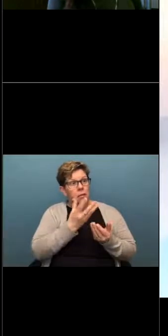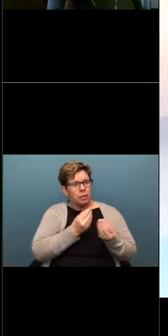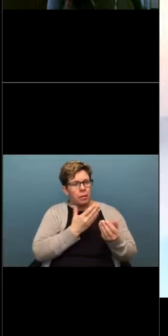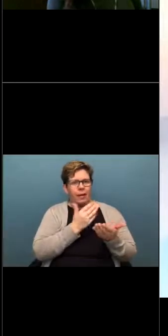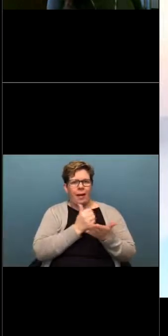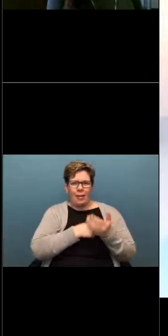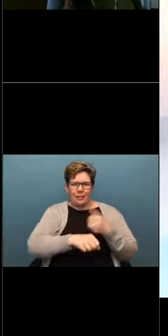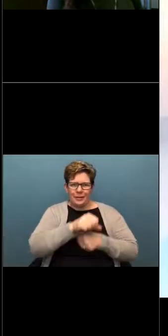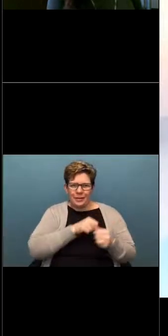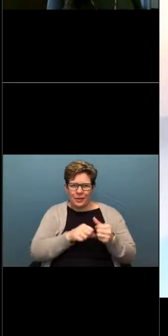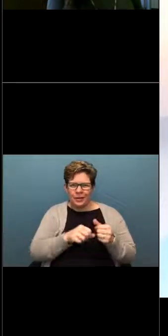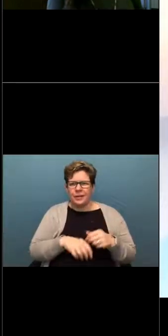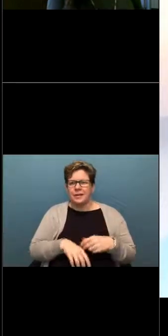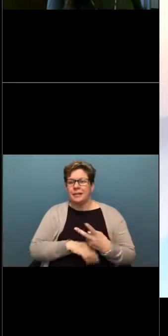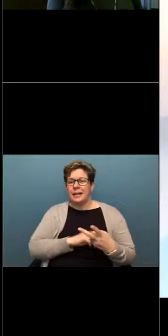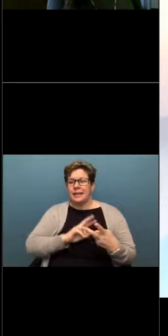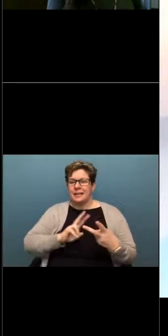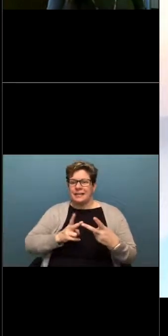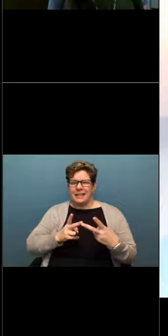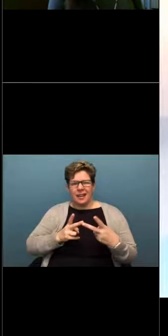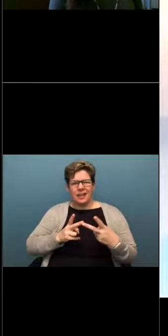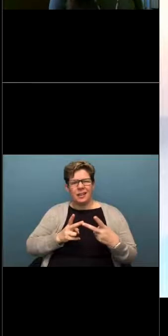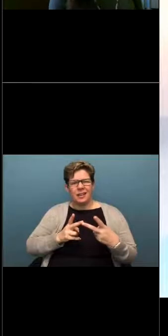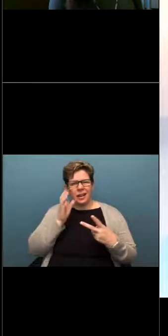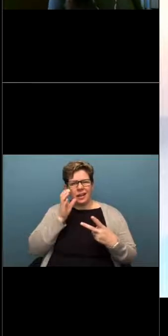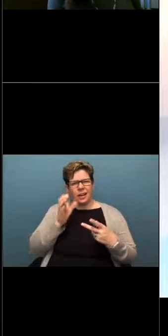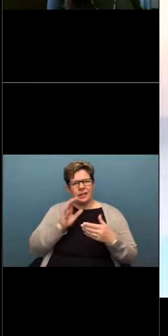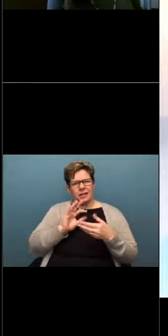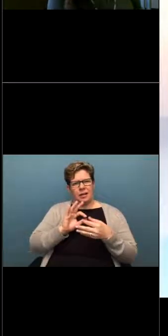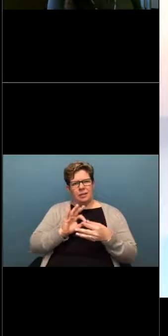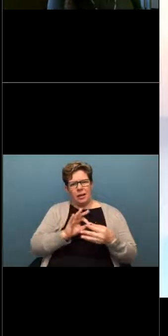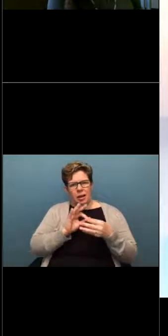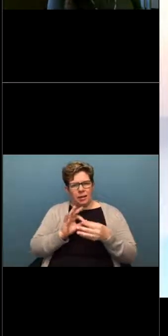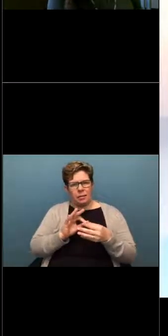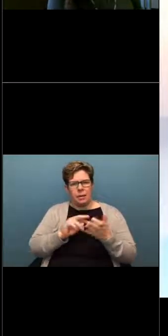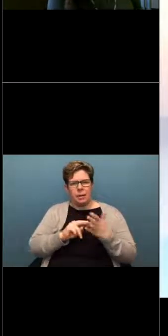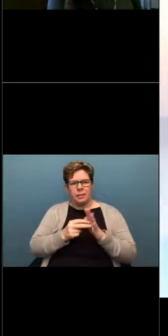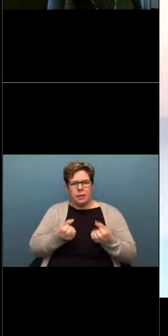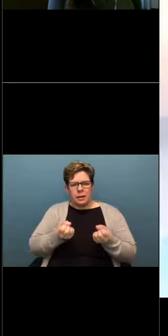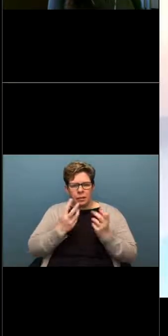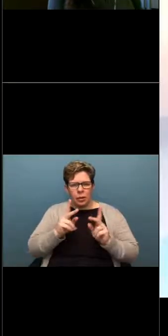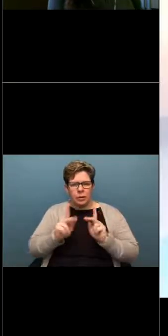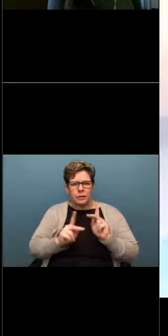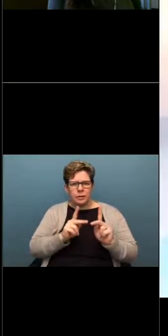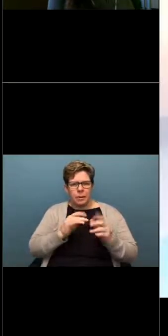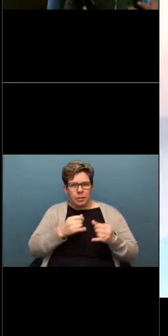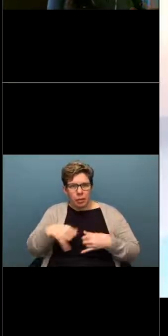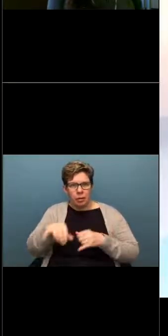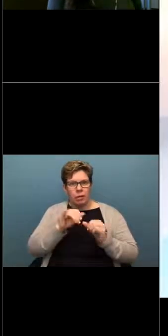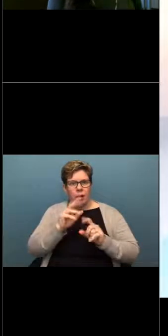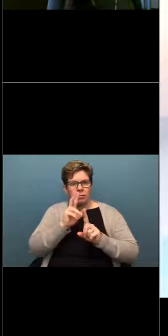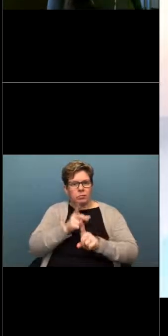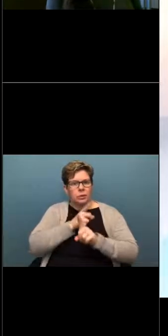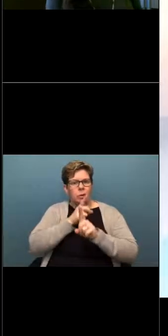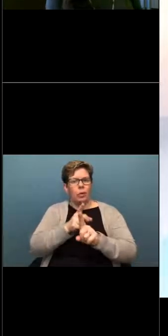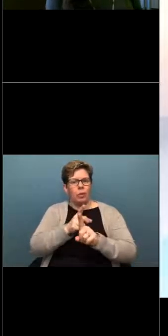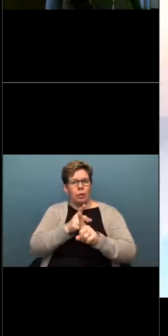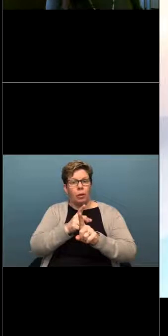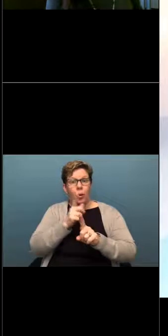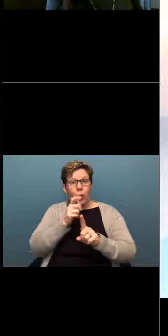concept is really around collaboration, and that's multiple people working together with a common purpose to achieve a goal, your